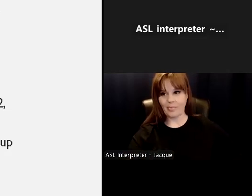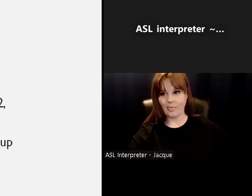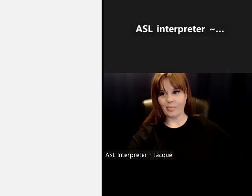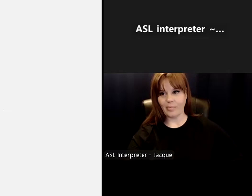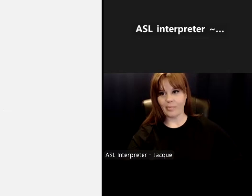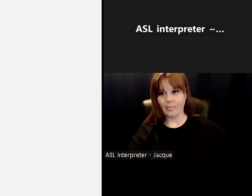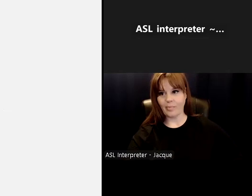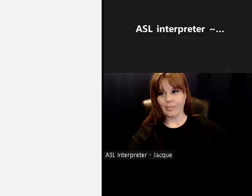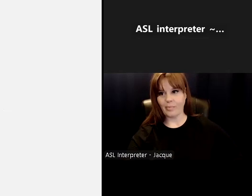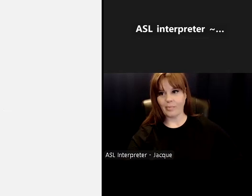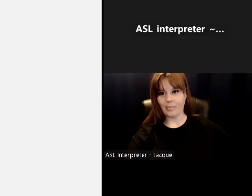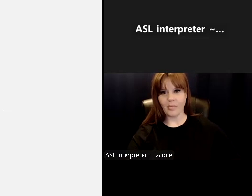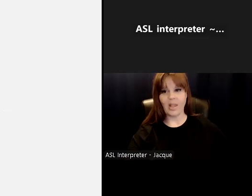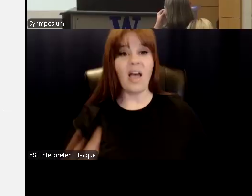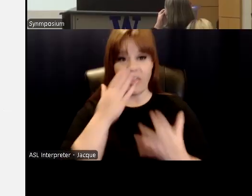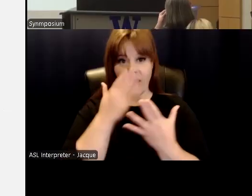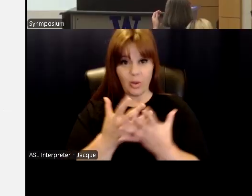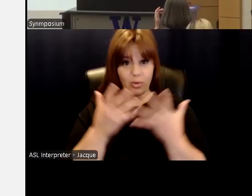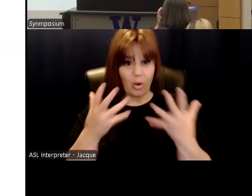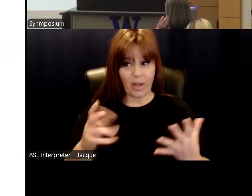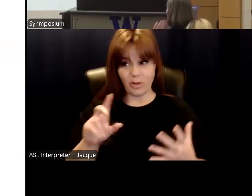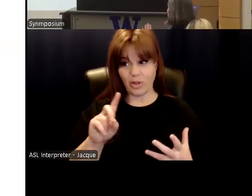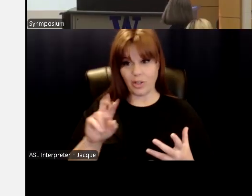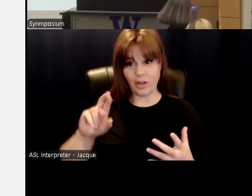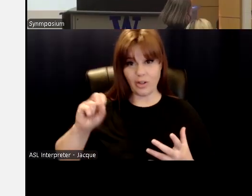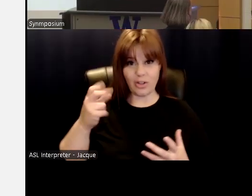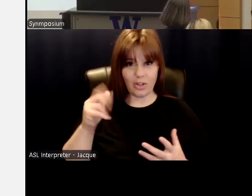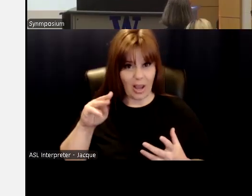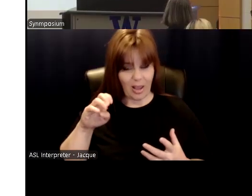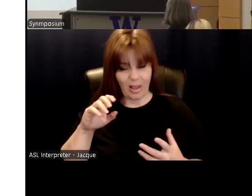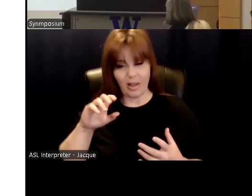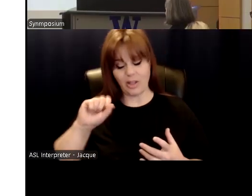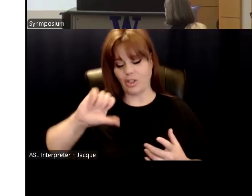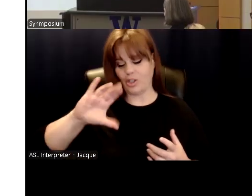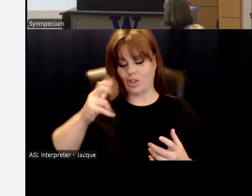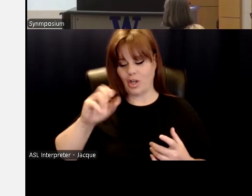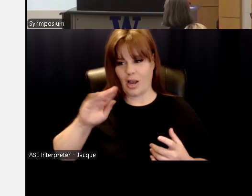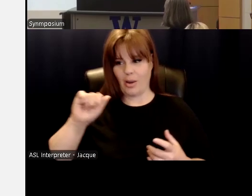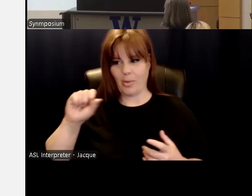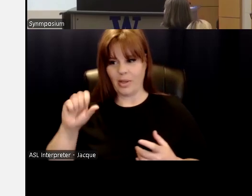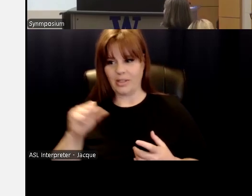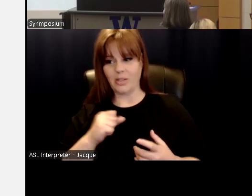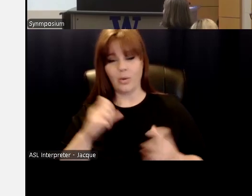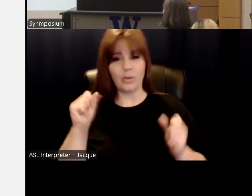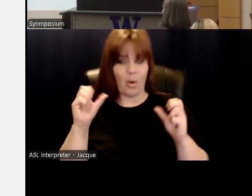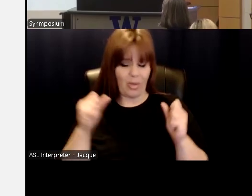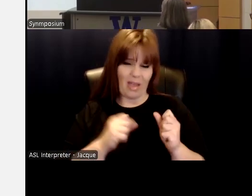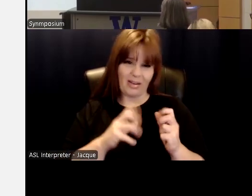Thank you so much, Dr. Schamess. This was such an educational and such an enlightening talk. Thank you very, very